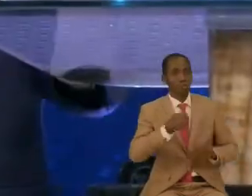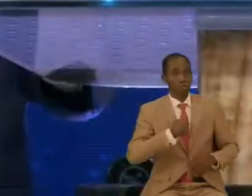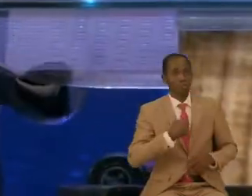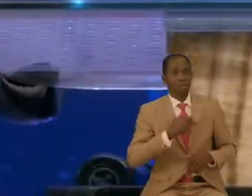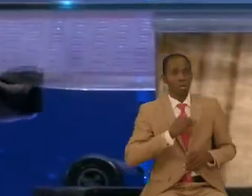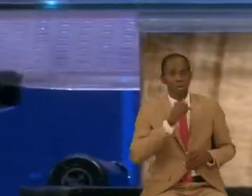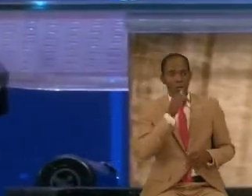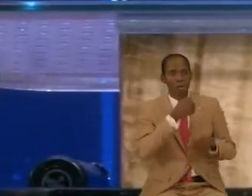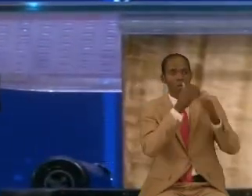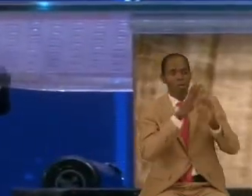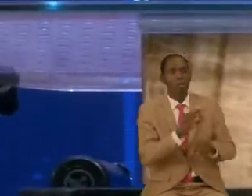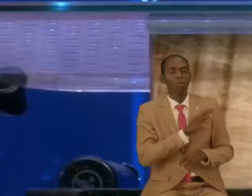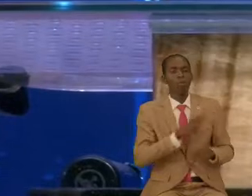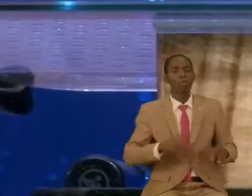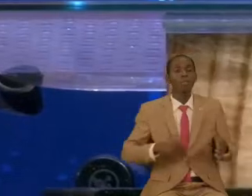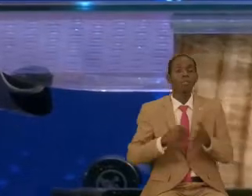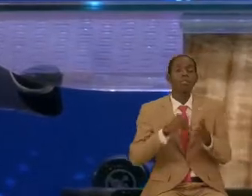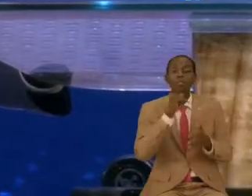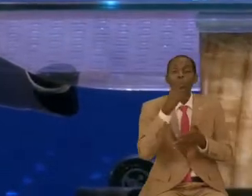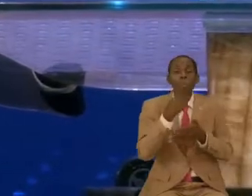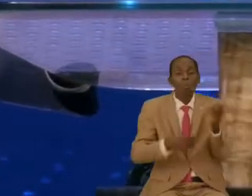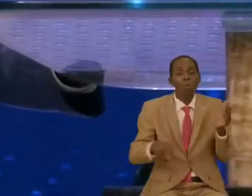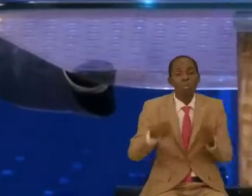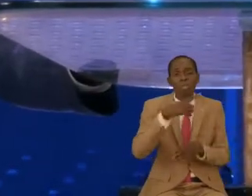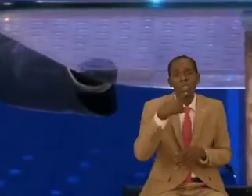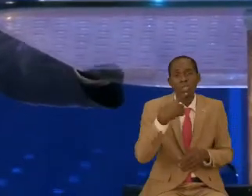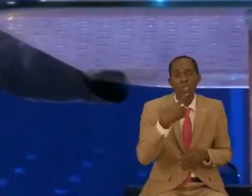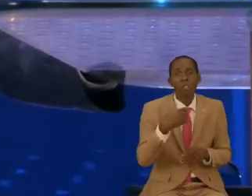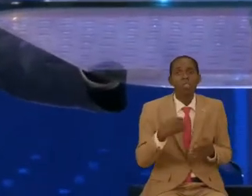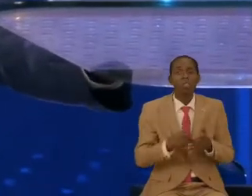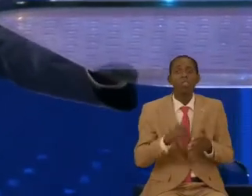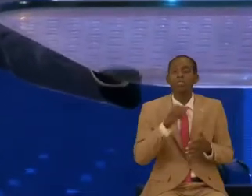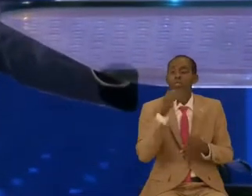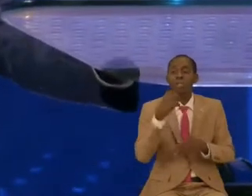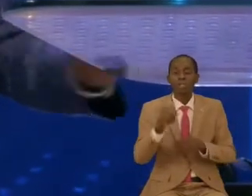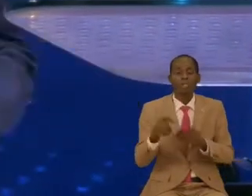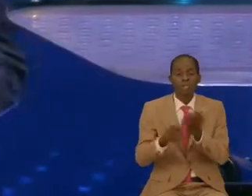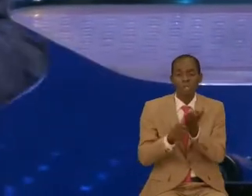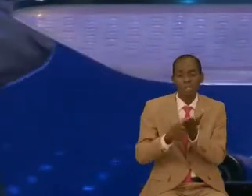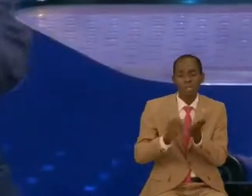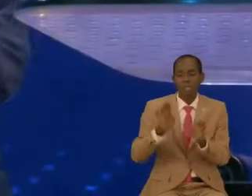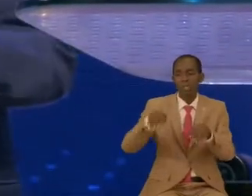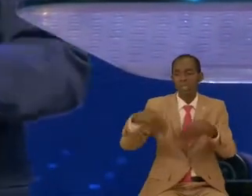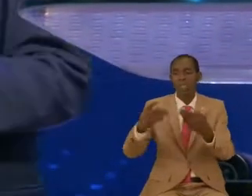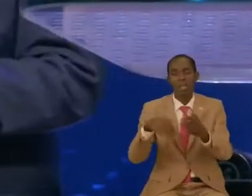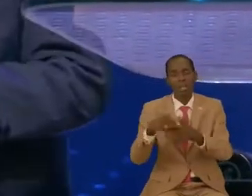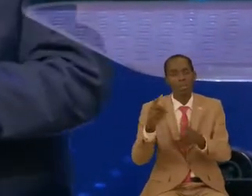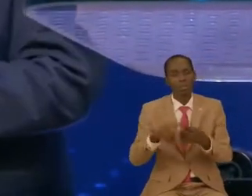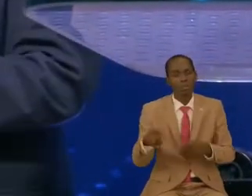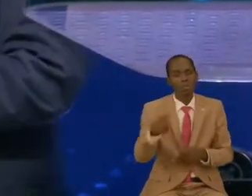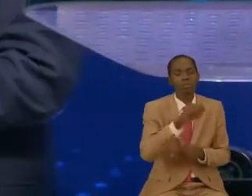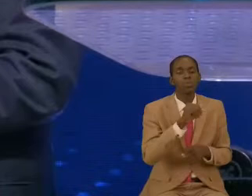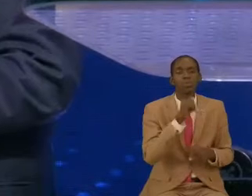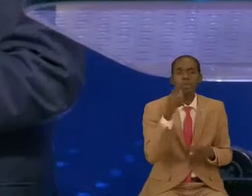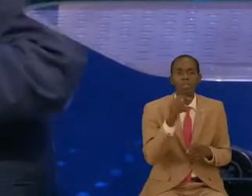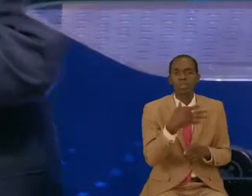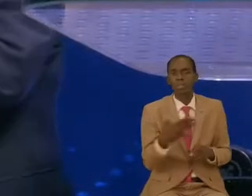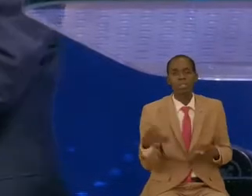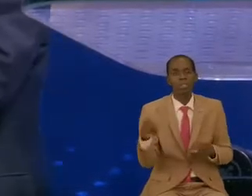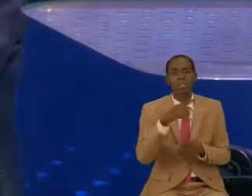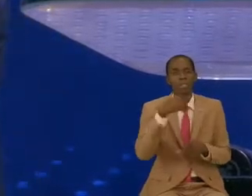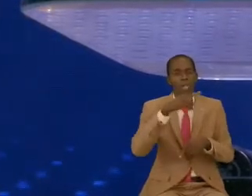Christ. It's not what they say. It's not the card they give out. It's not the thing they say